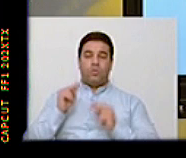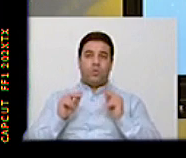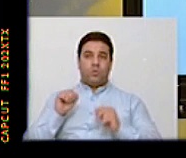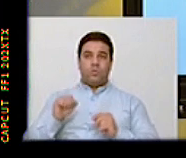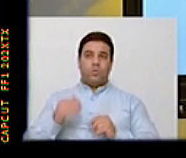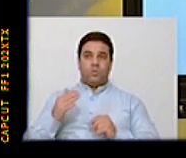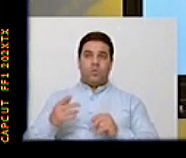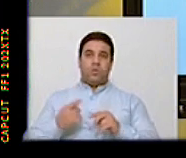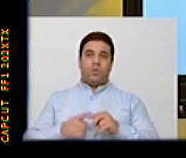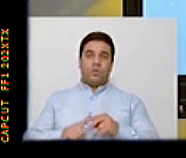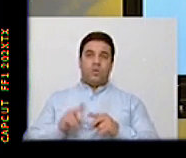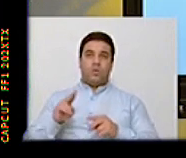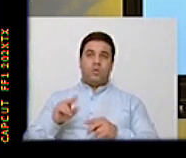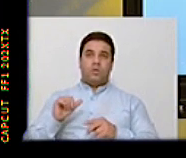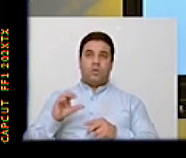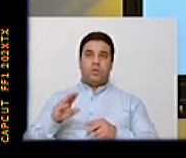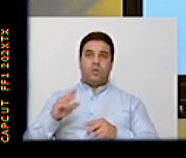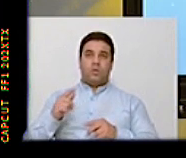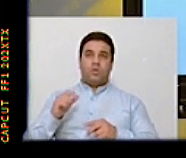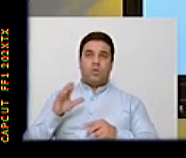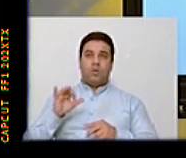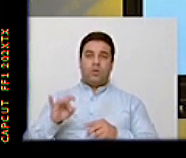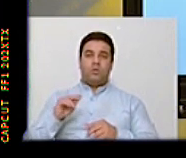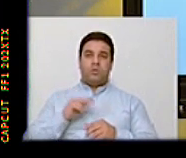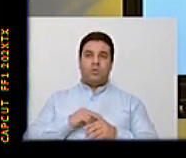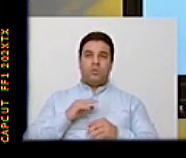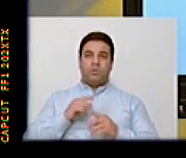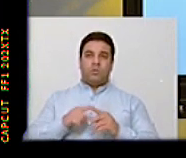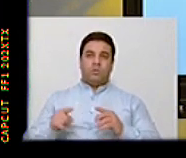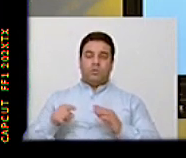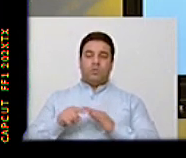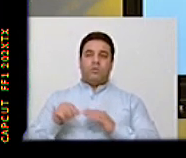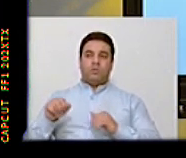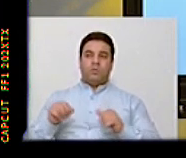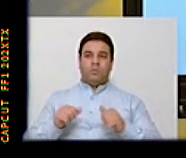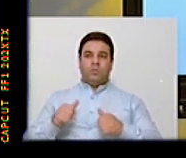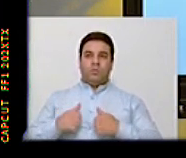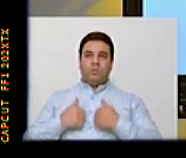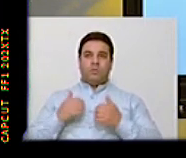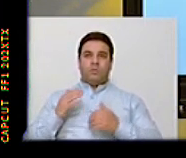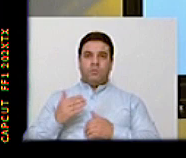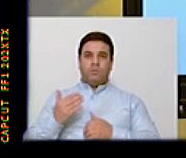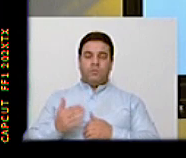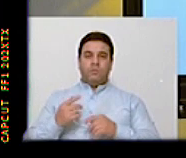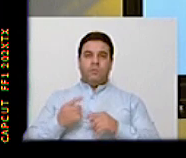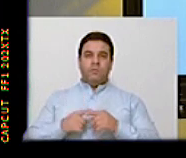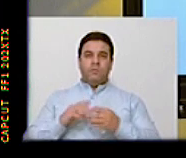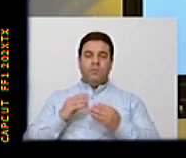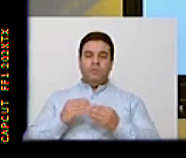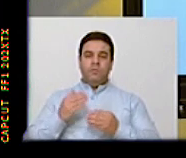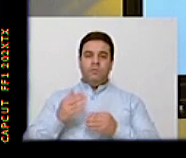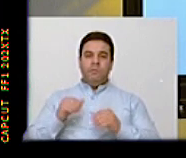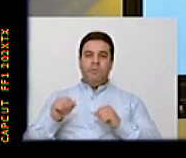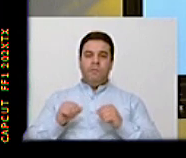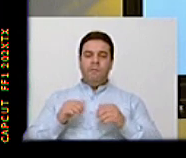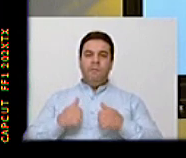bo'ladi. Ayniqsa dastgohlar ishlayotgan vaqtida ular tebranma harakat qilar ekan. Ularni